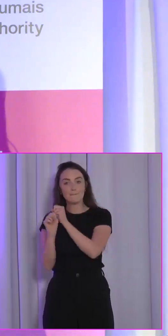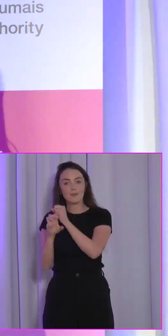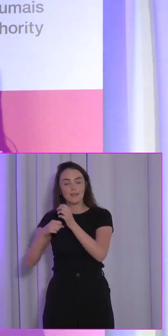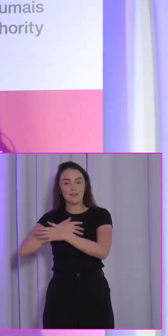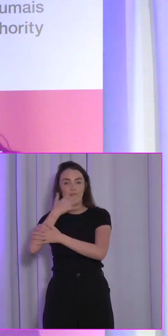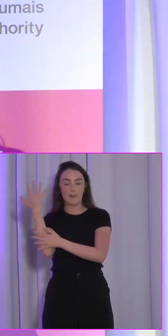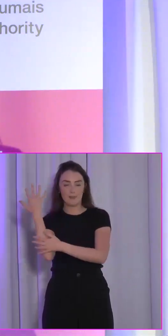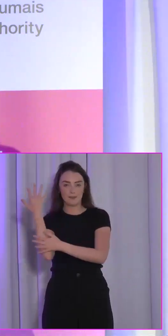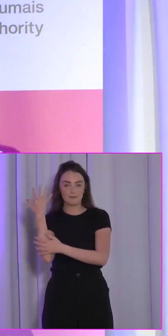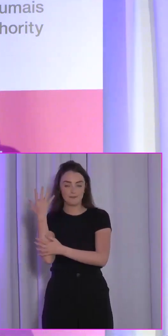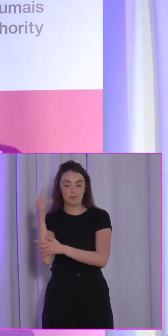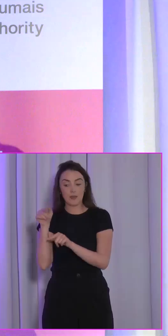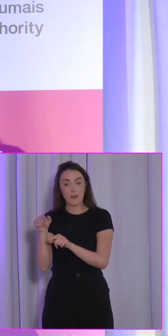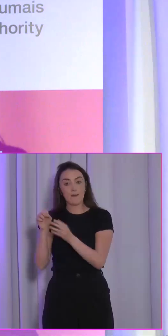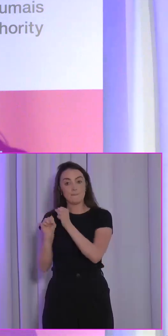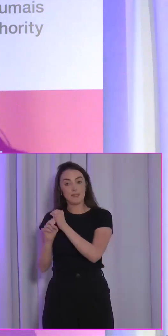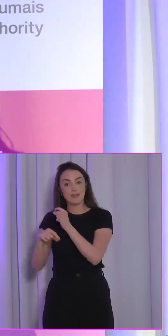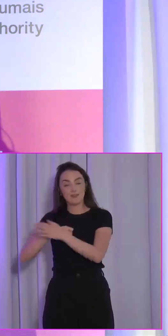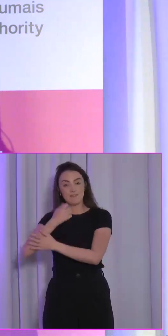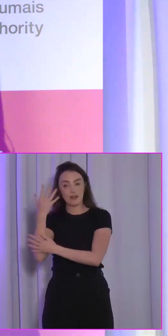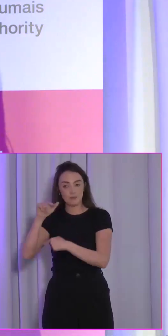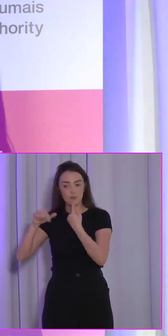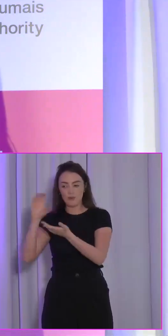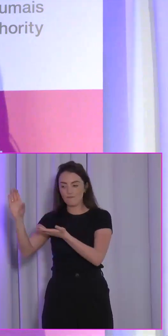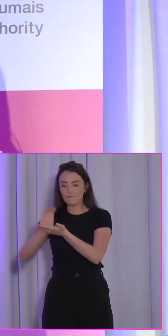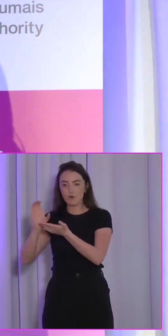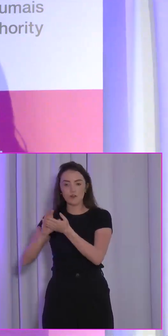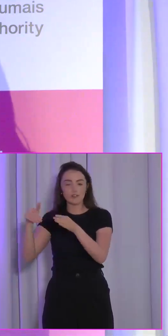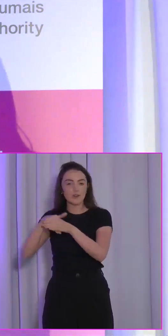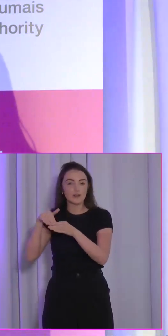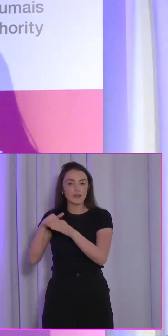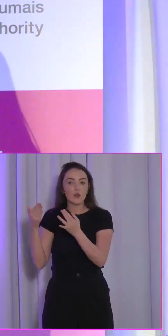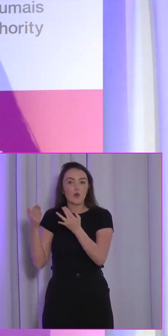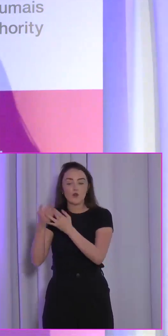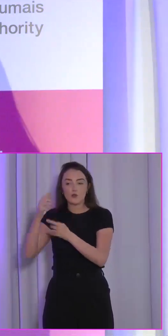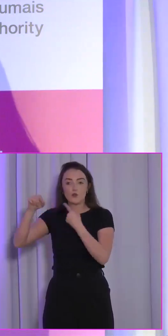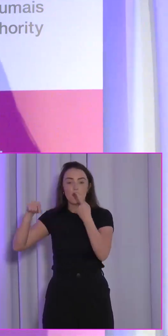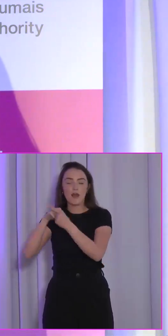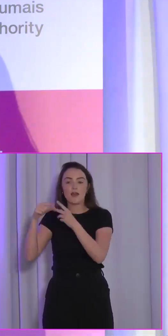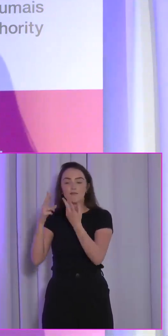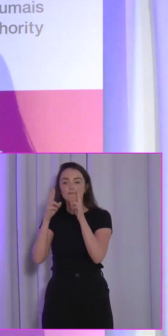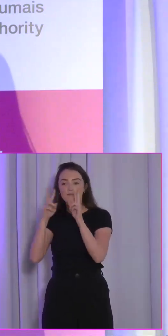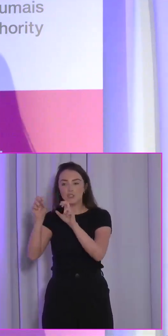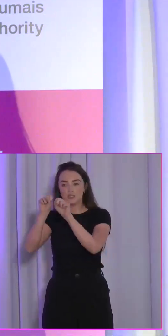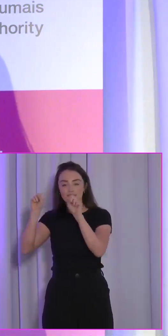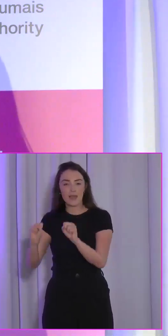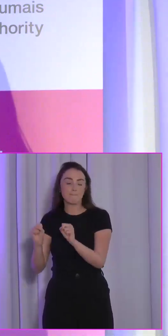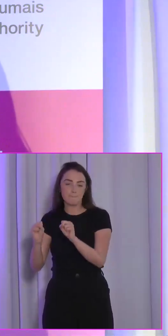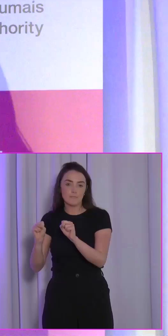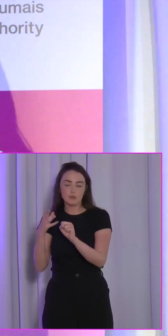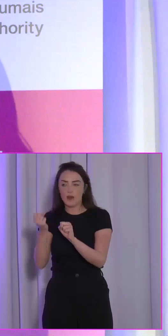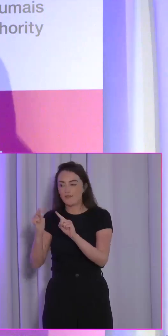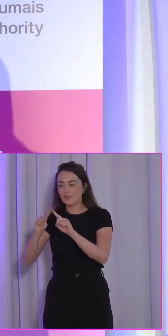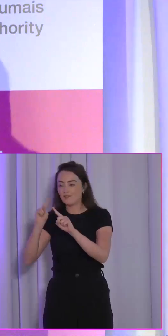side. On the media development side, we fund content through our Sound and Vision funding scheme, and we have mandatory